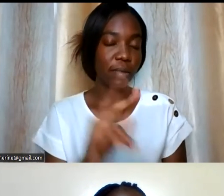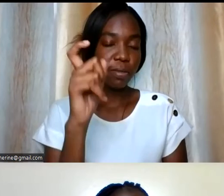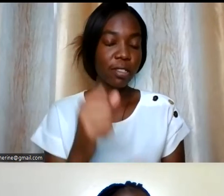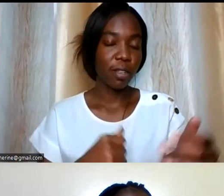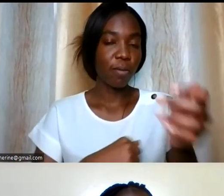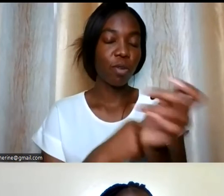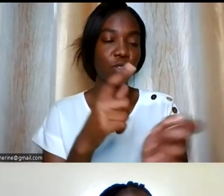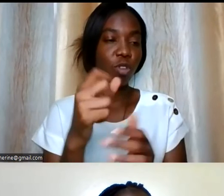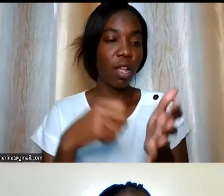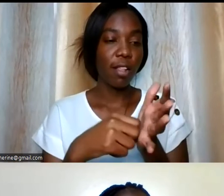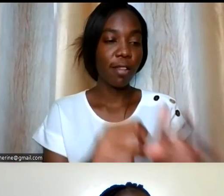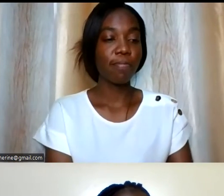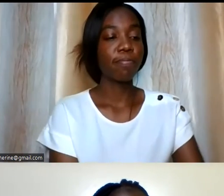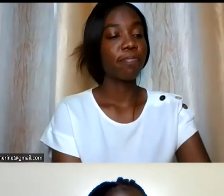align.